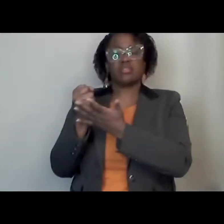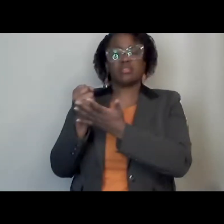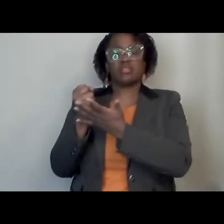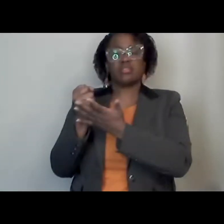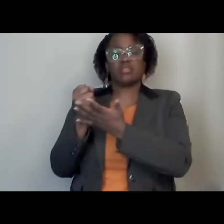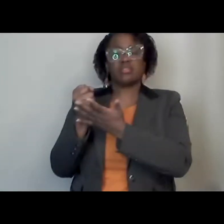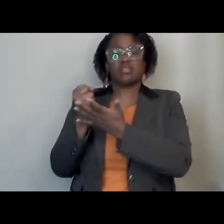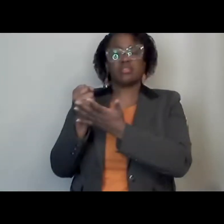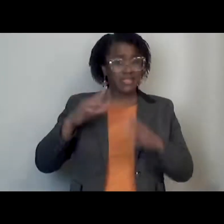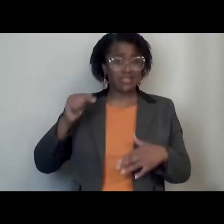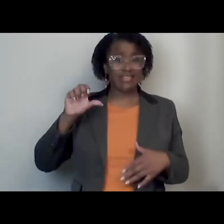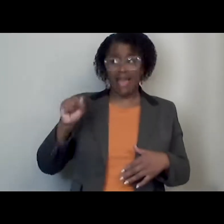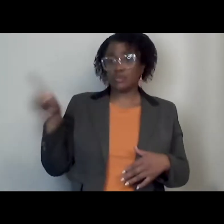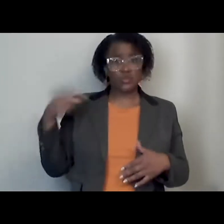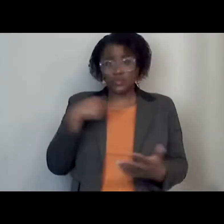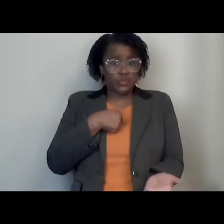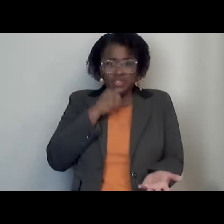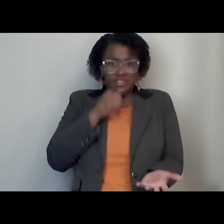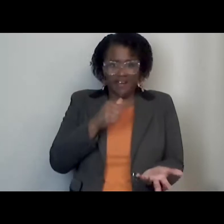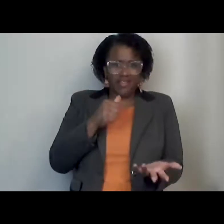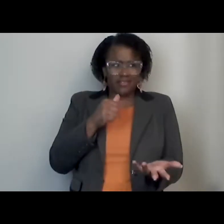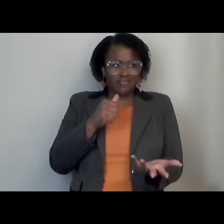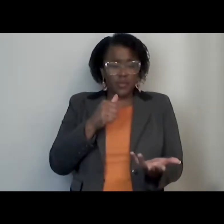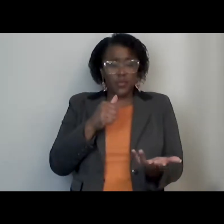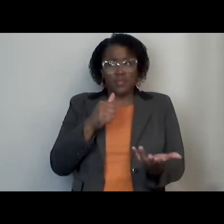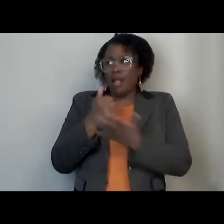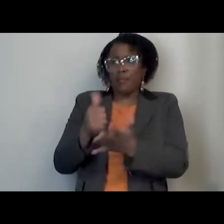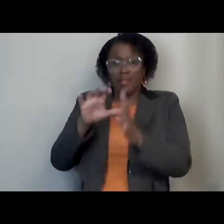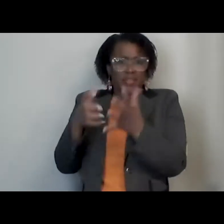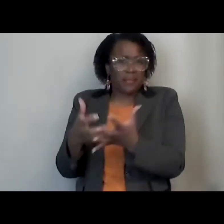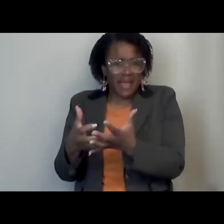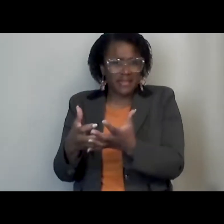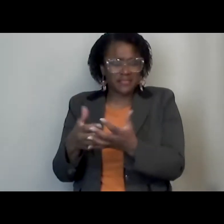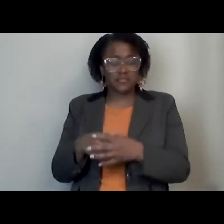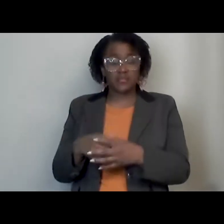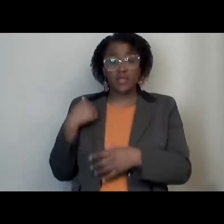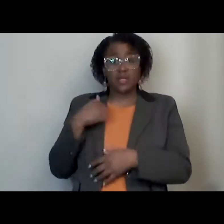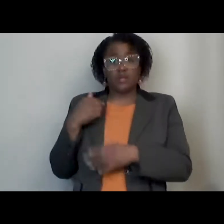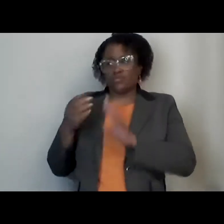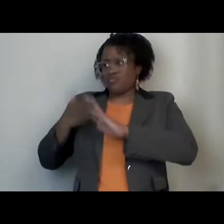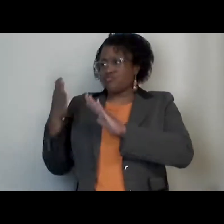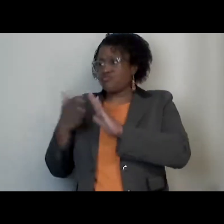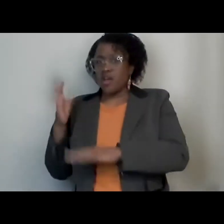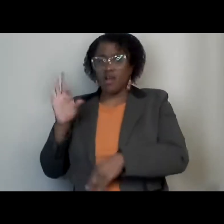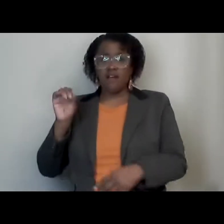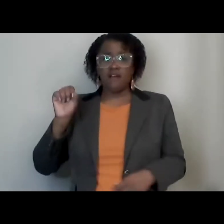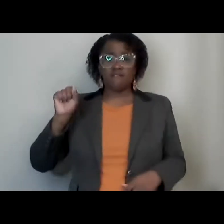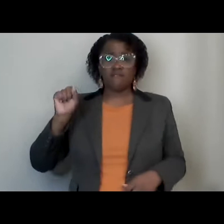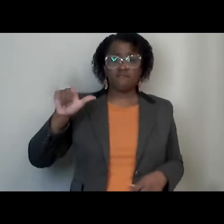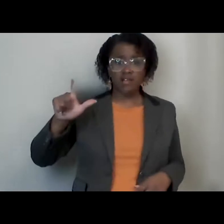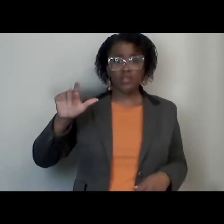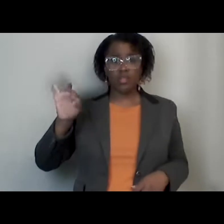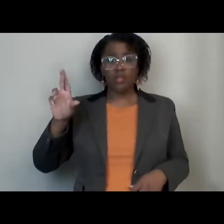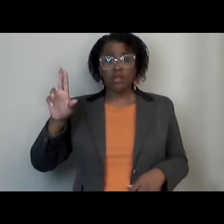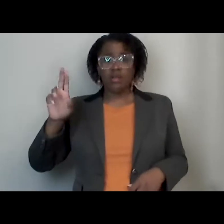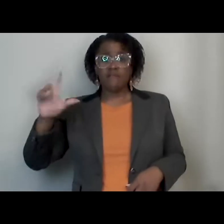greenhouses. And just as the military industrial complex runs on fossil fuels, right, to